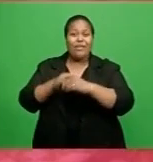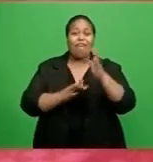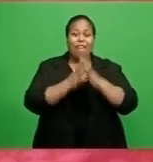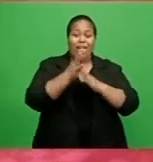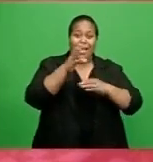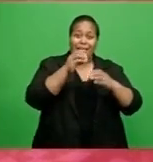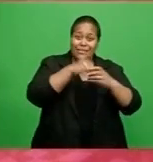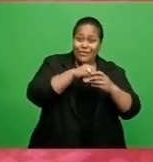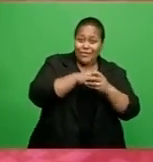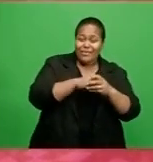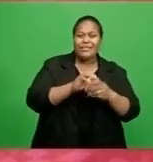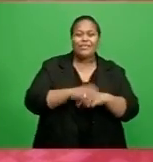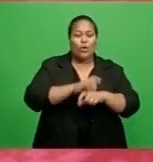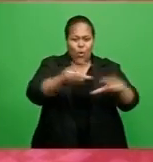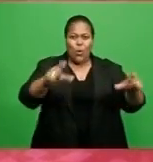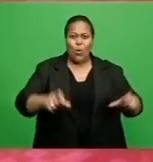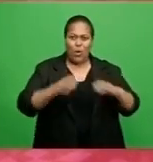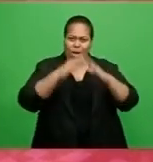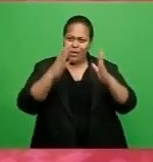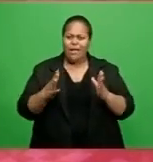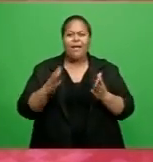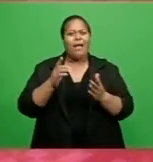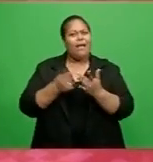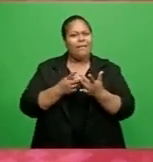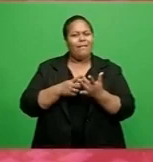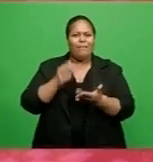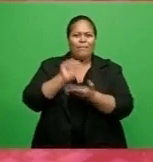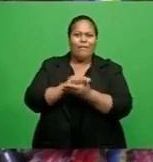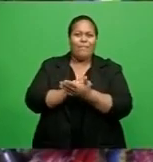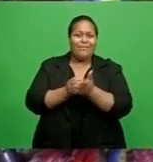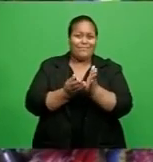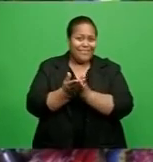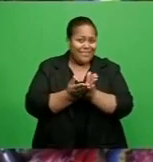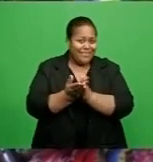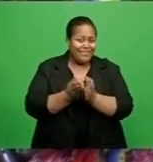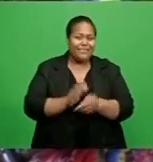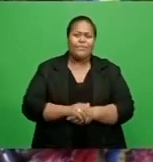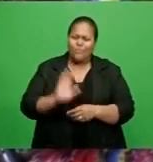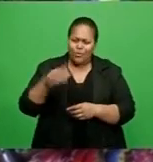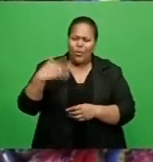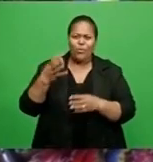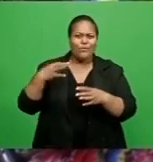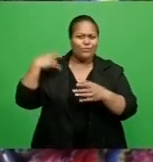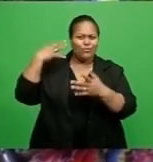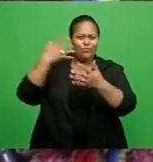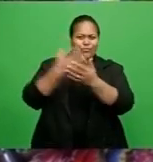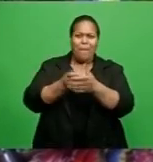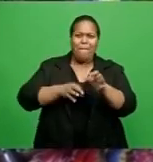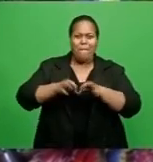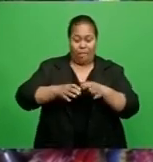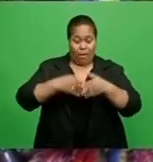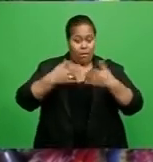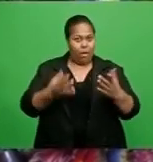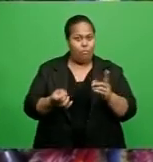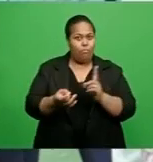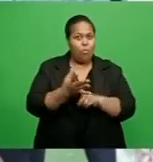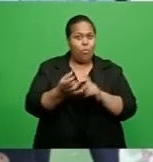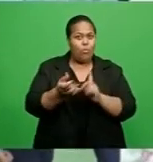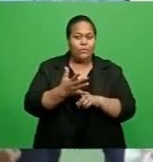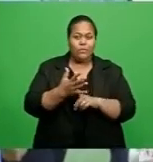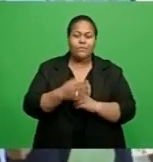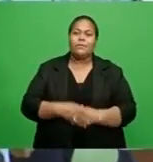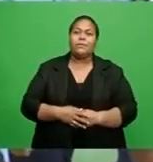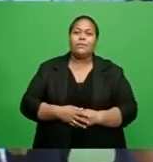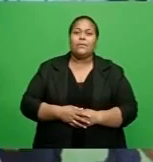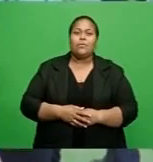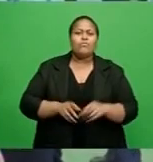offices and other essential services. He says this has always been the plan, but it has now become vital at a time when many